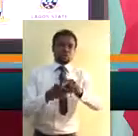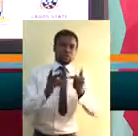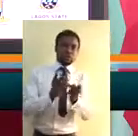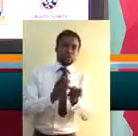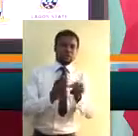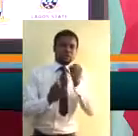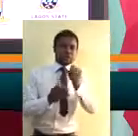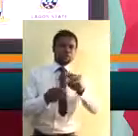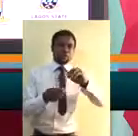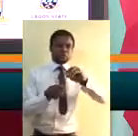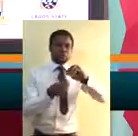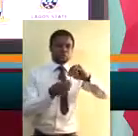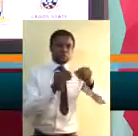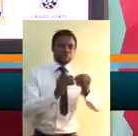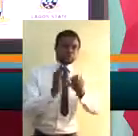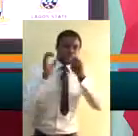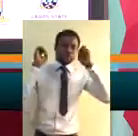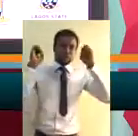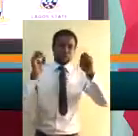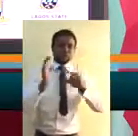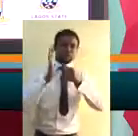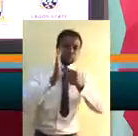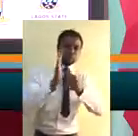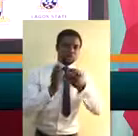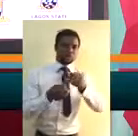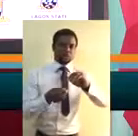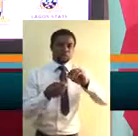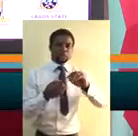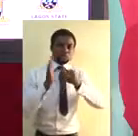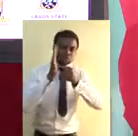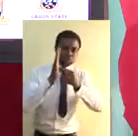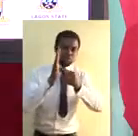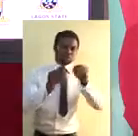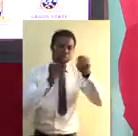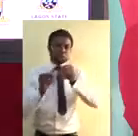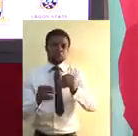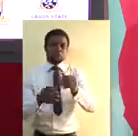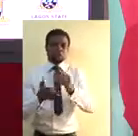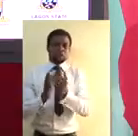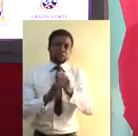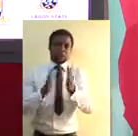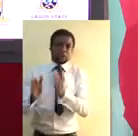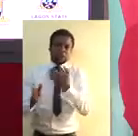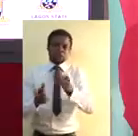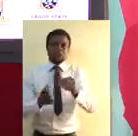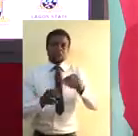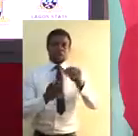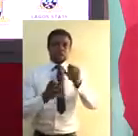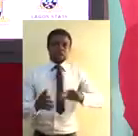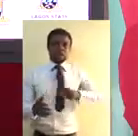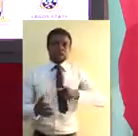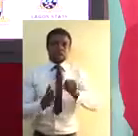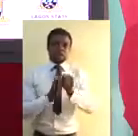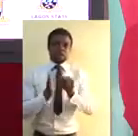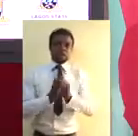Show. Yes, Total Education Show. The show is put together and packaged by the Lagos State Ministry of Education for your